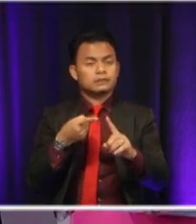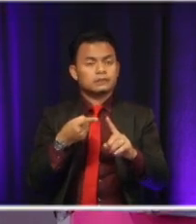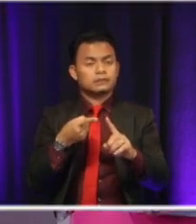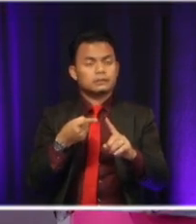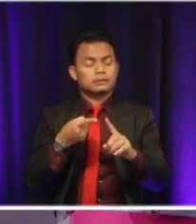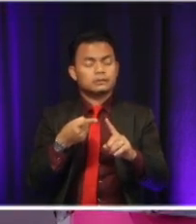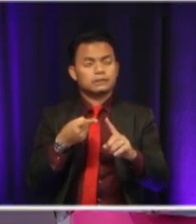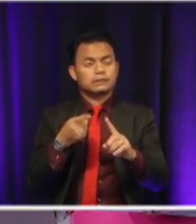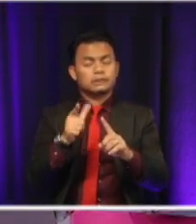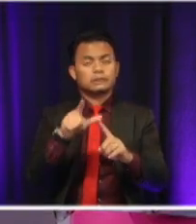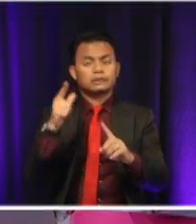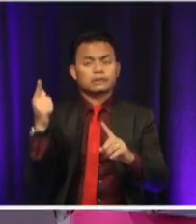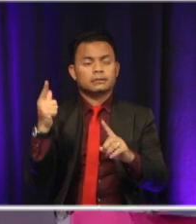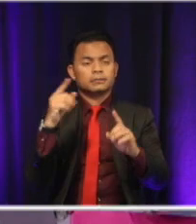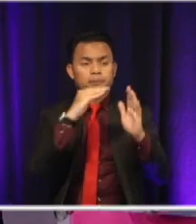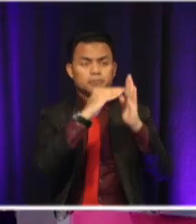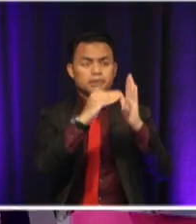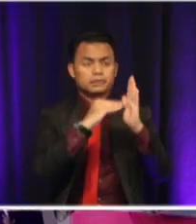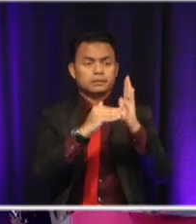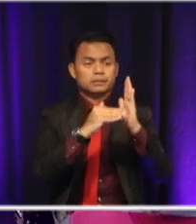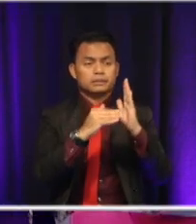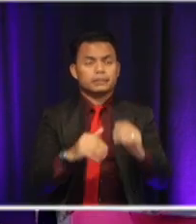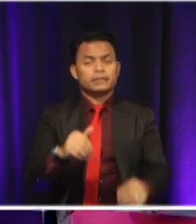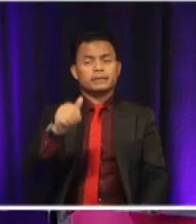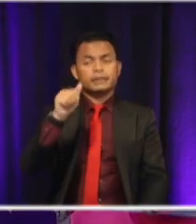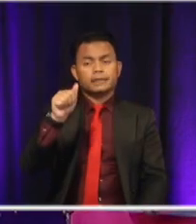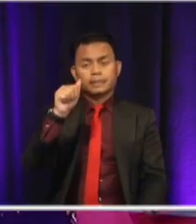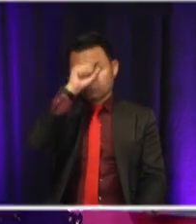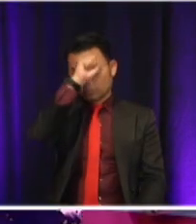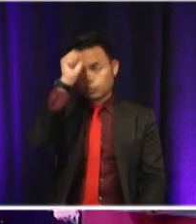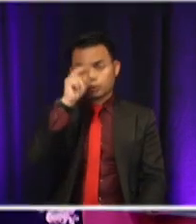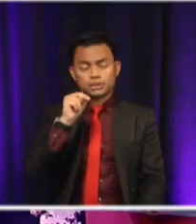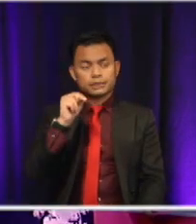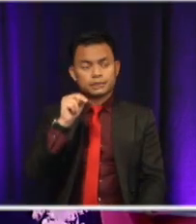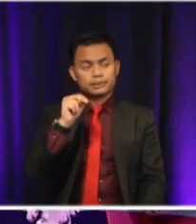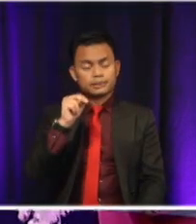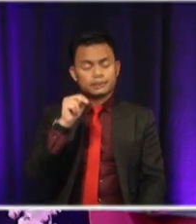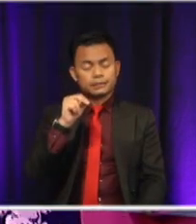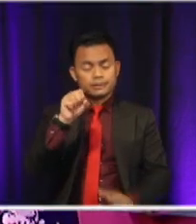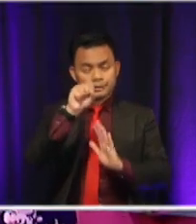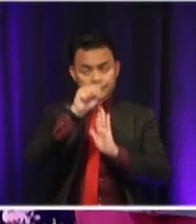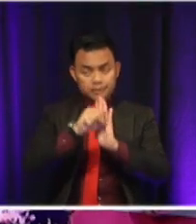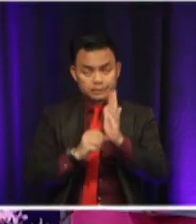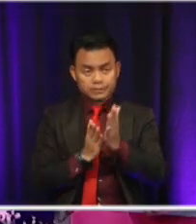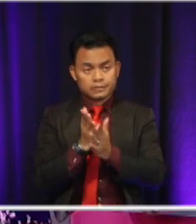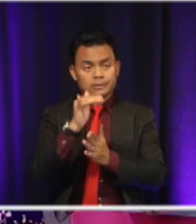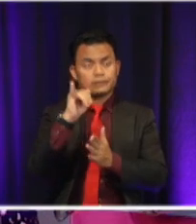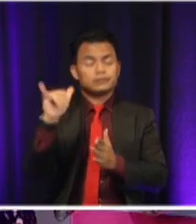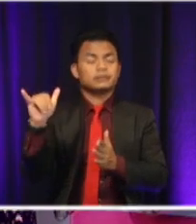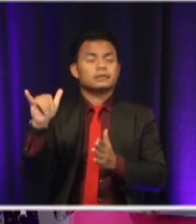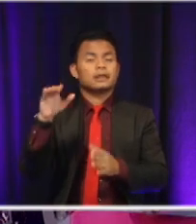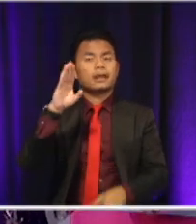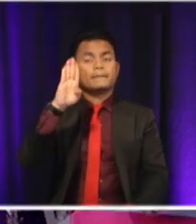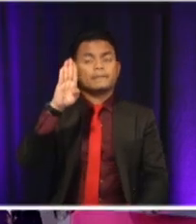given passage. That's your A question. Moving on, a B question on the